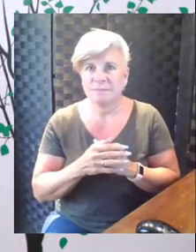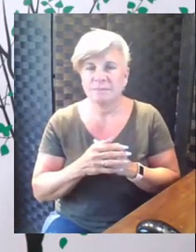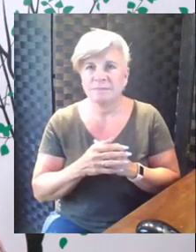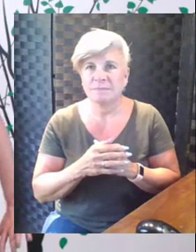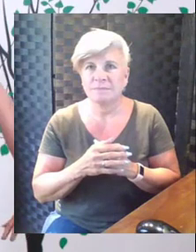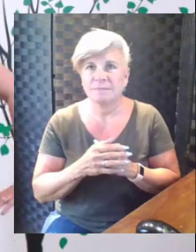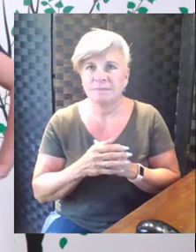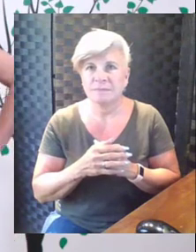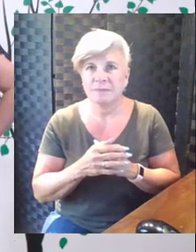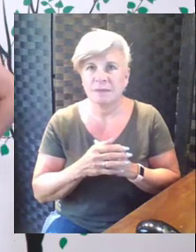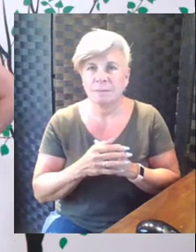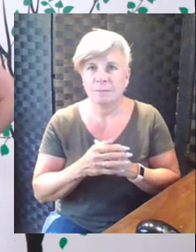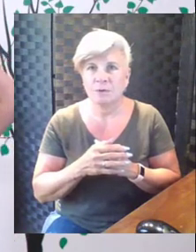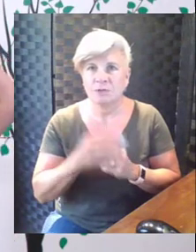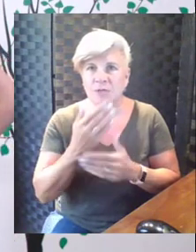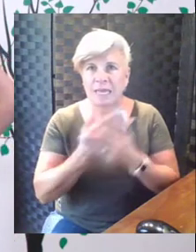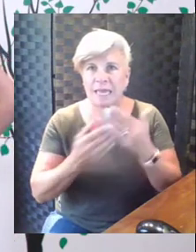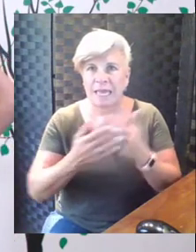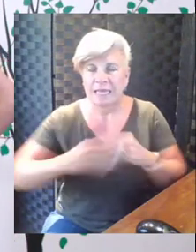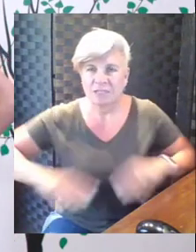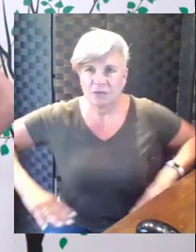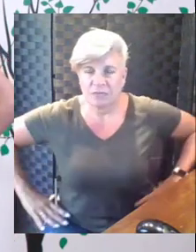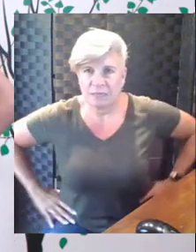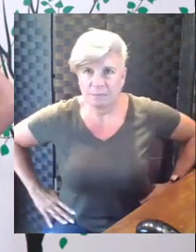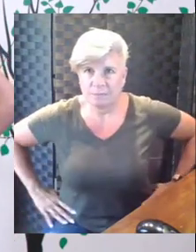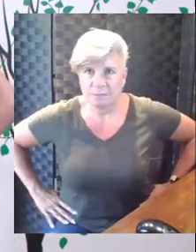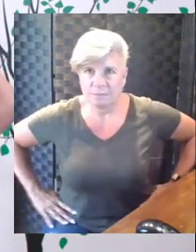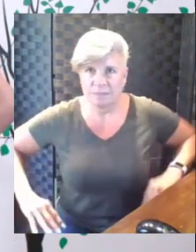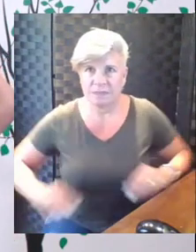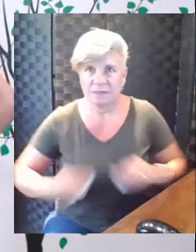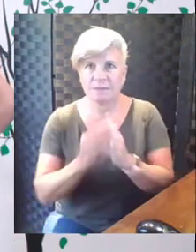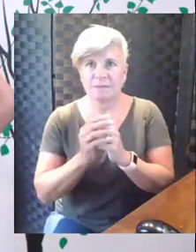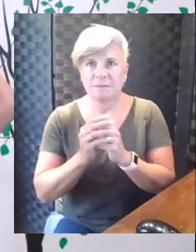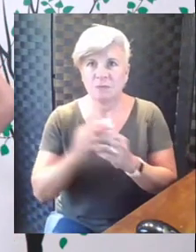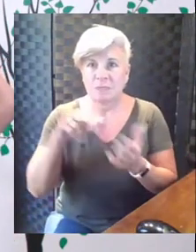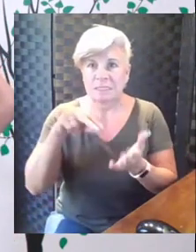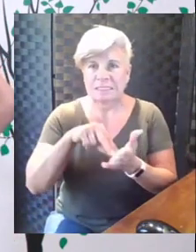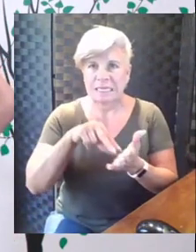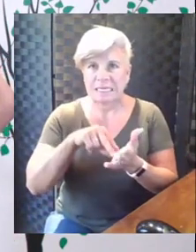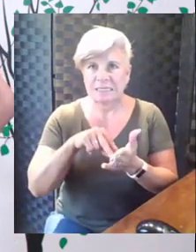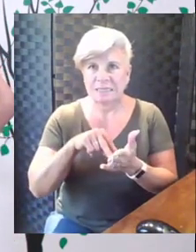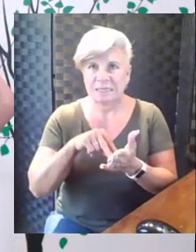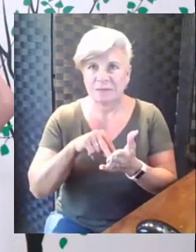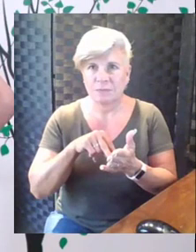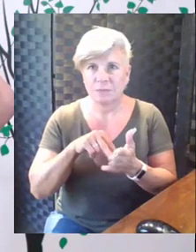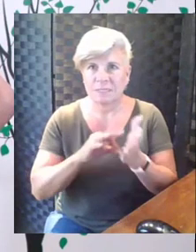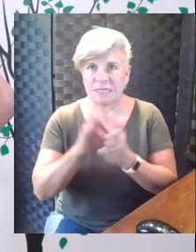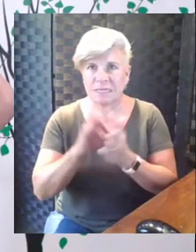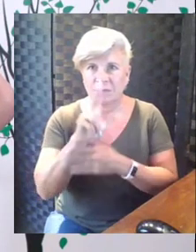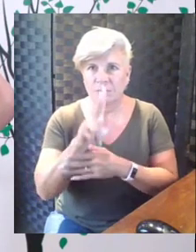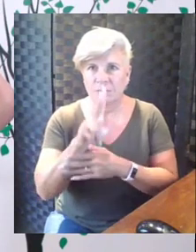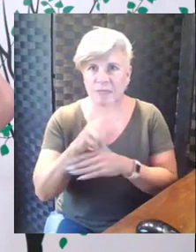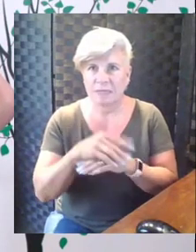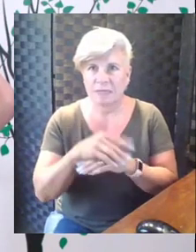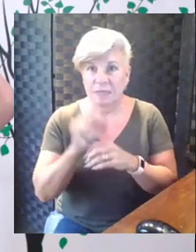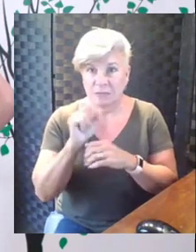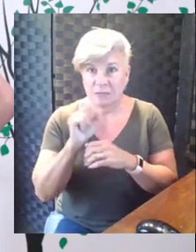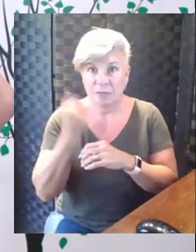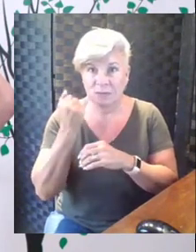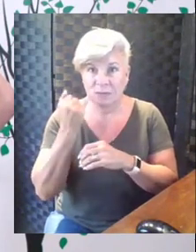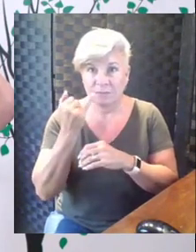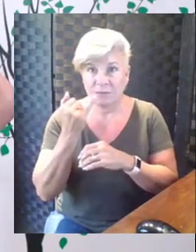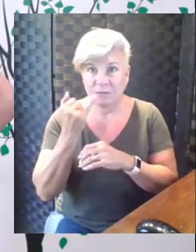And then you're going to place your hands on your hips, okay? So we're going to stand here, and we're going to count to 3. So it's okay